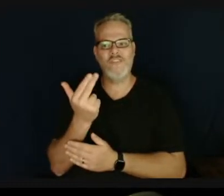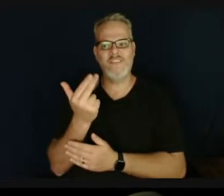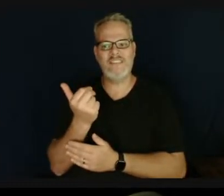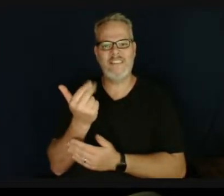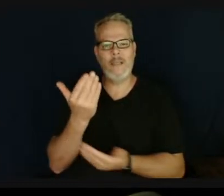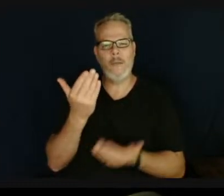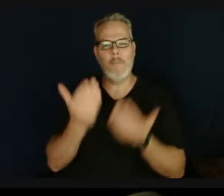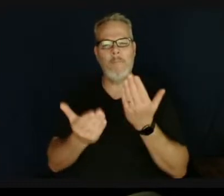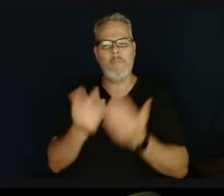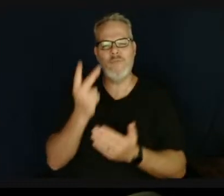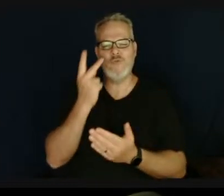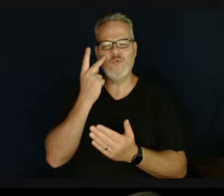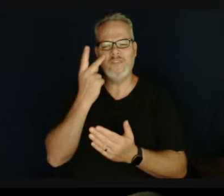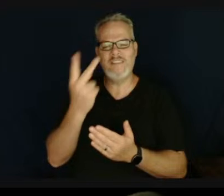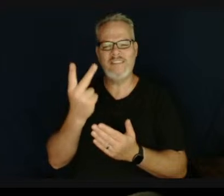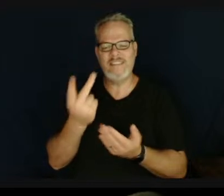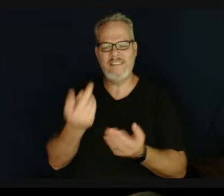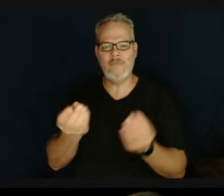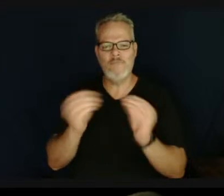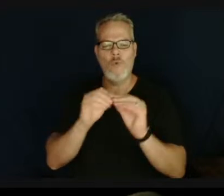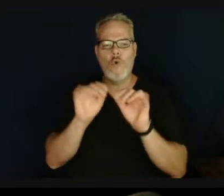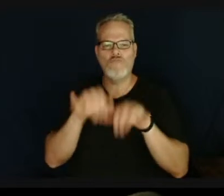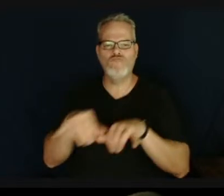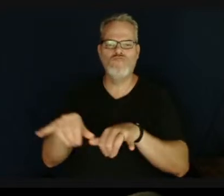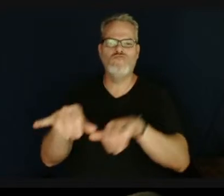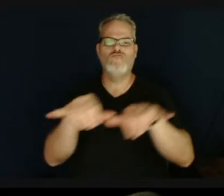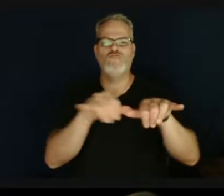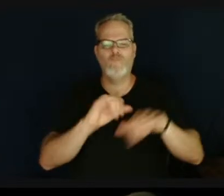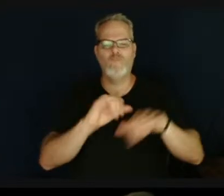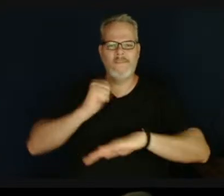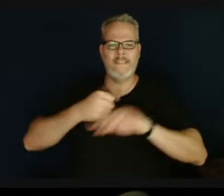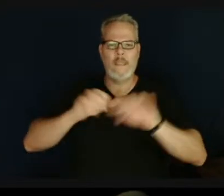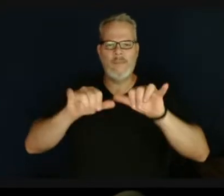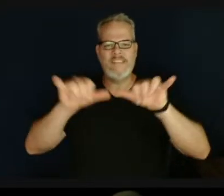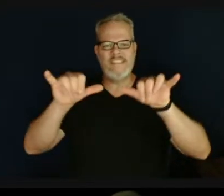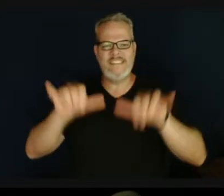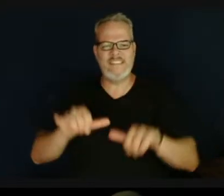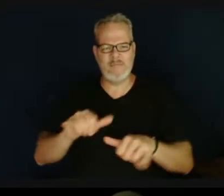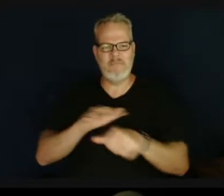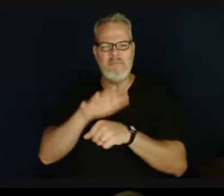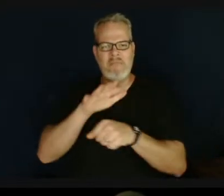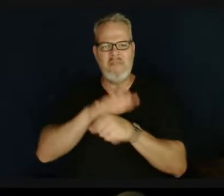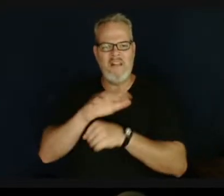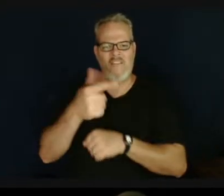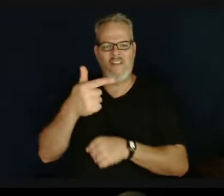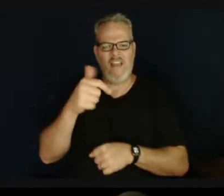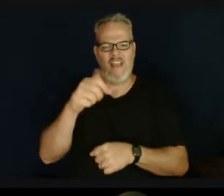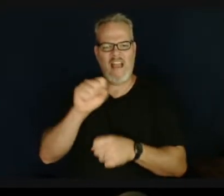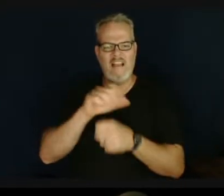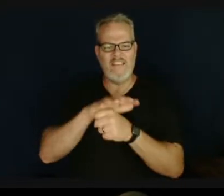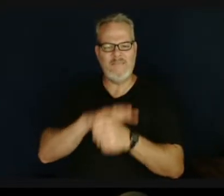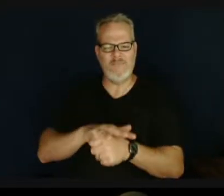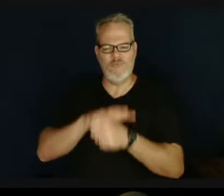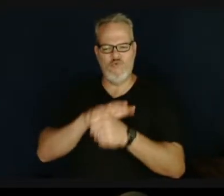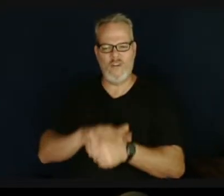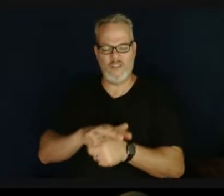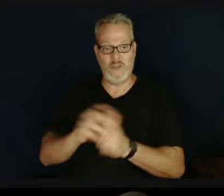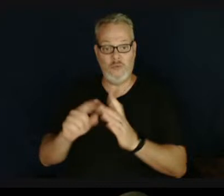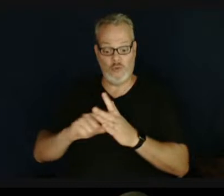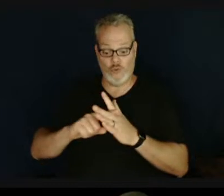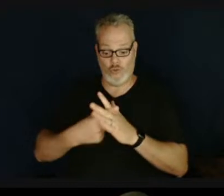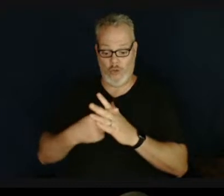better established system where you can be building up enough gas pressure to really, when you start the fountaining, you have this